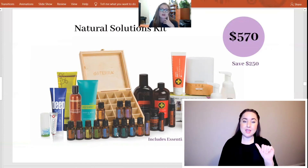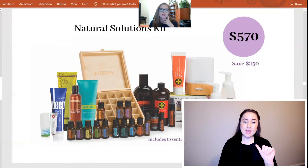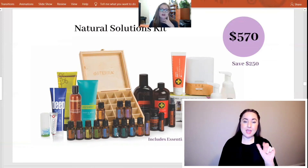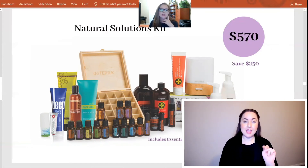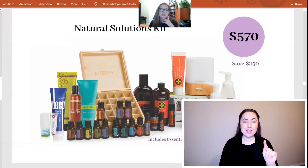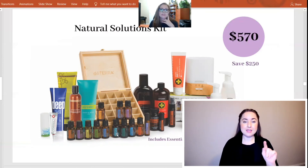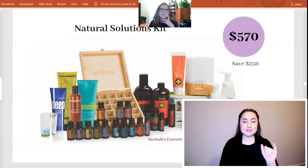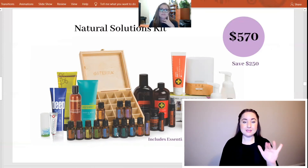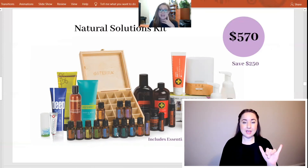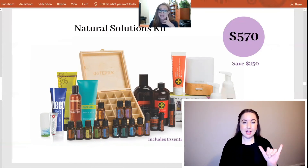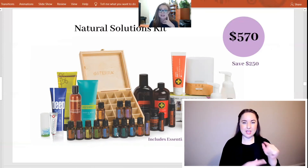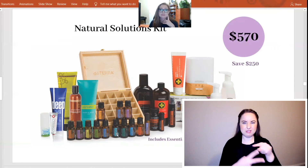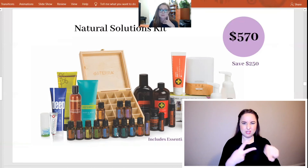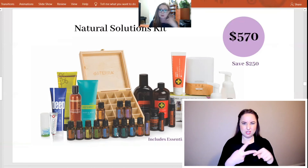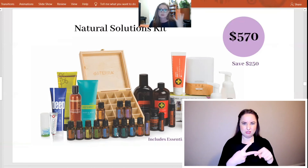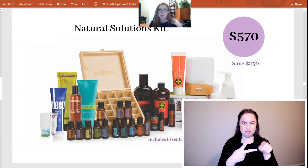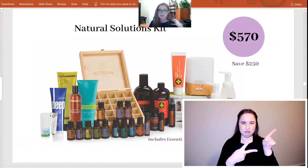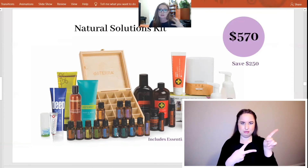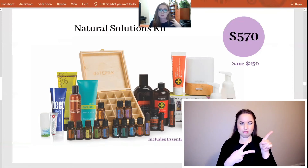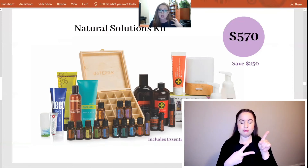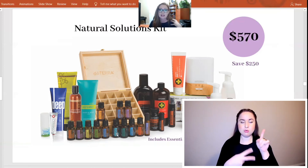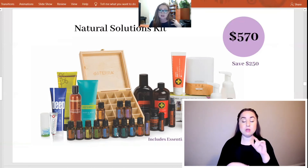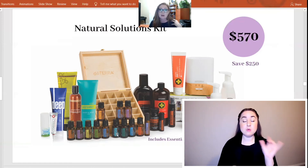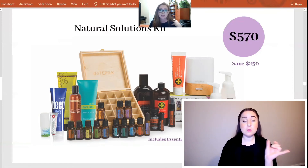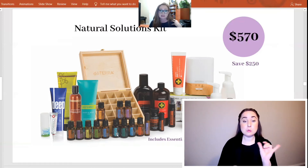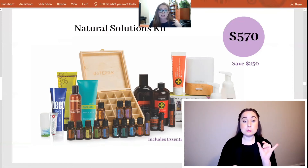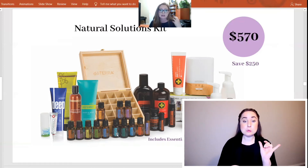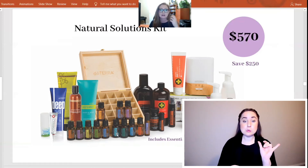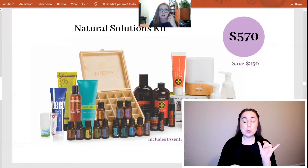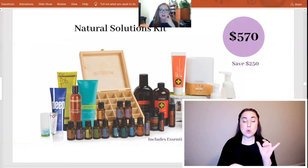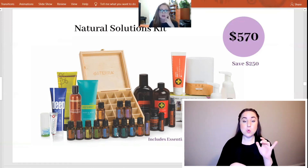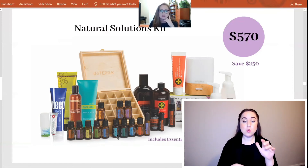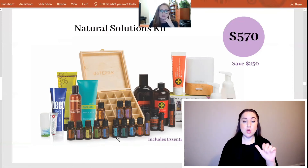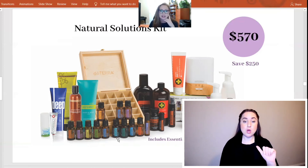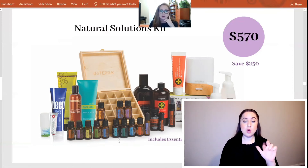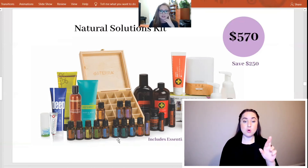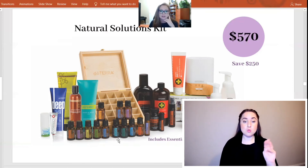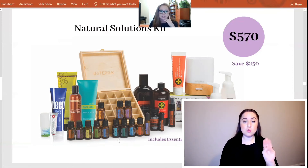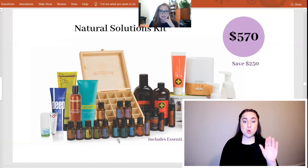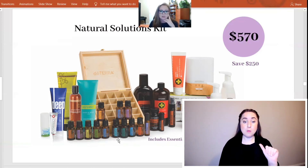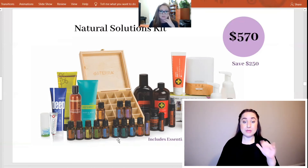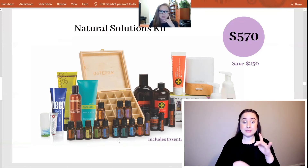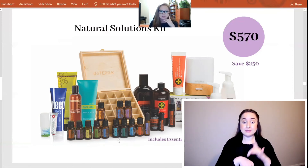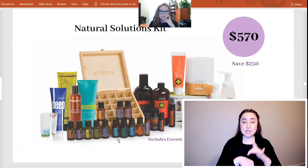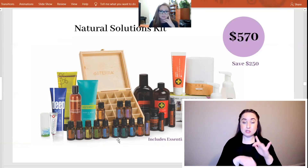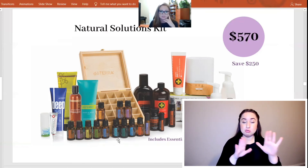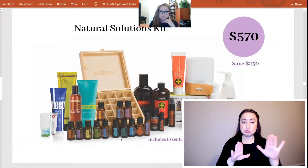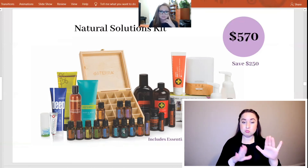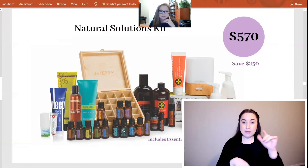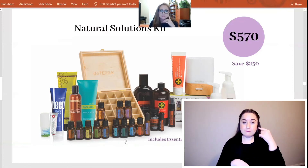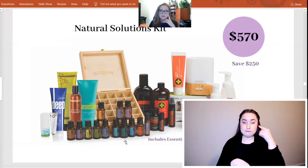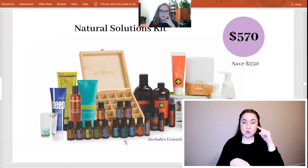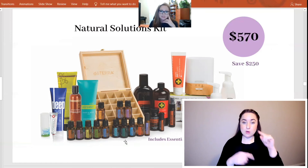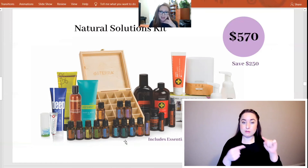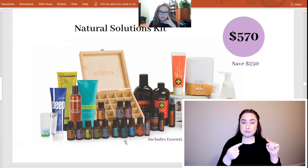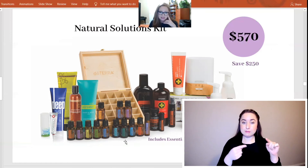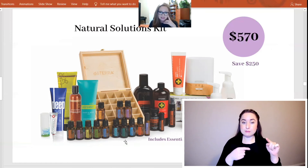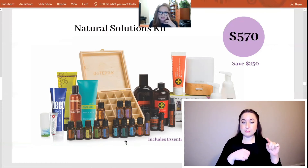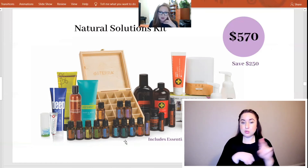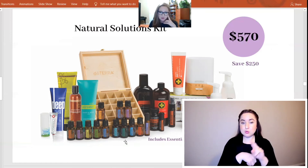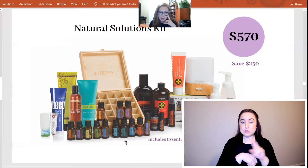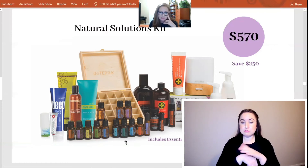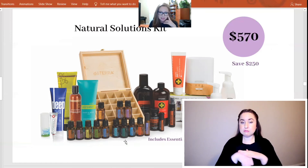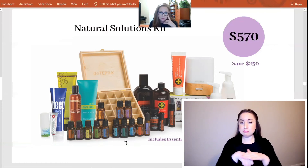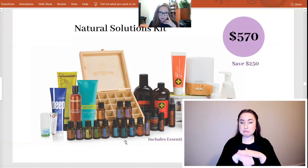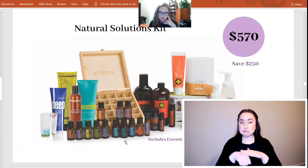pain, like applying topically to areas of discomfort. Balance